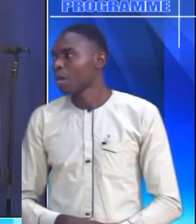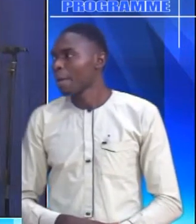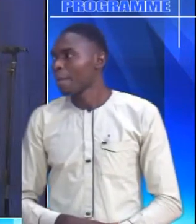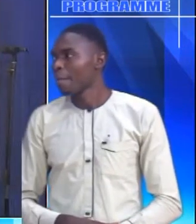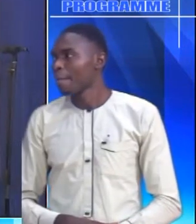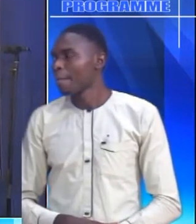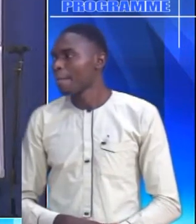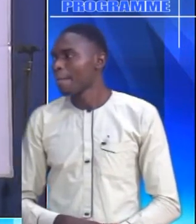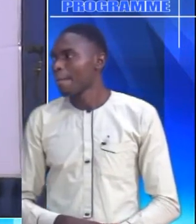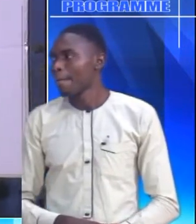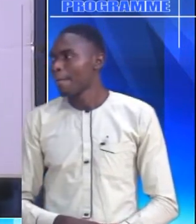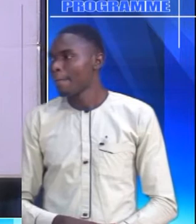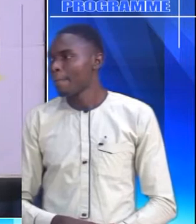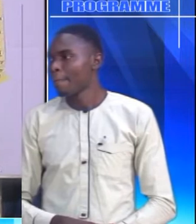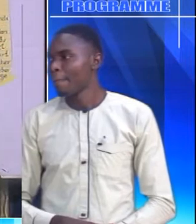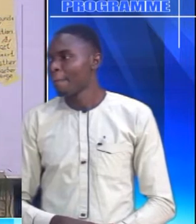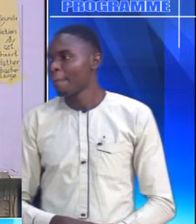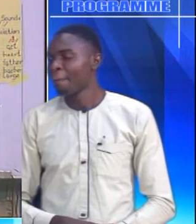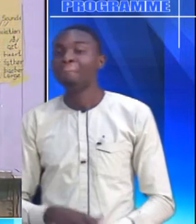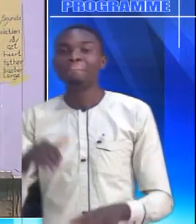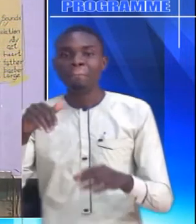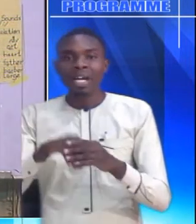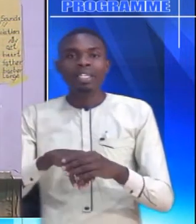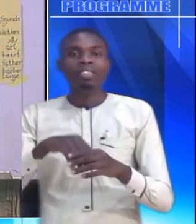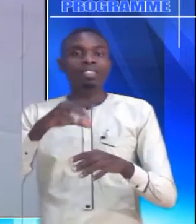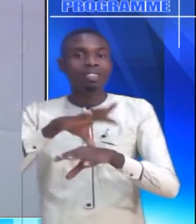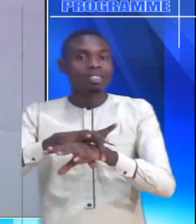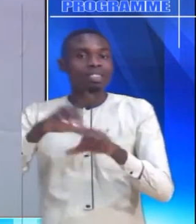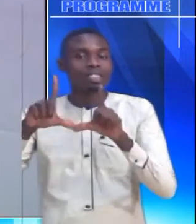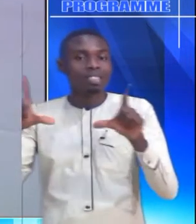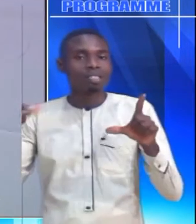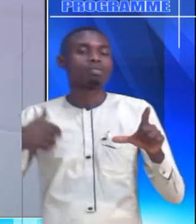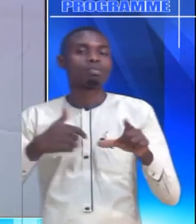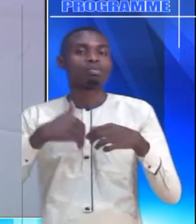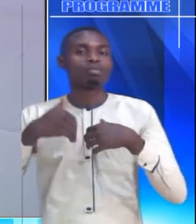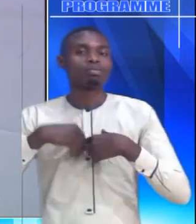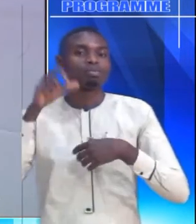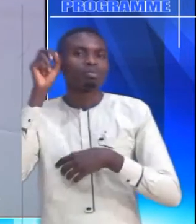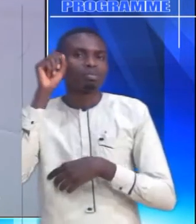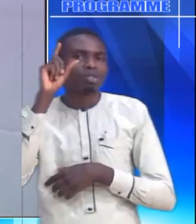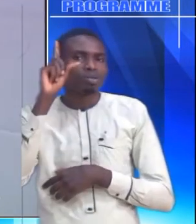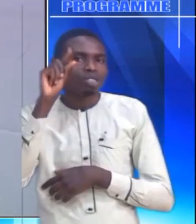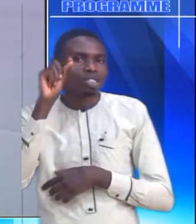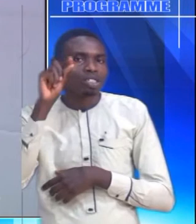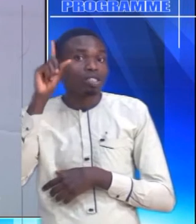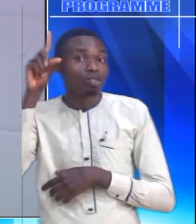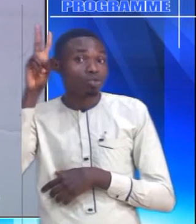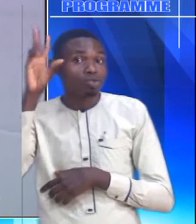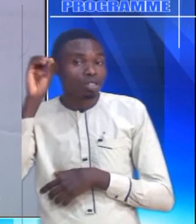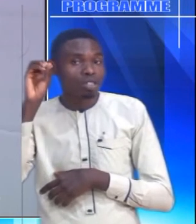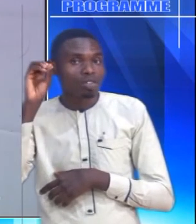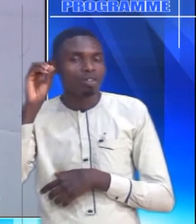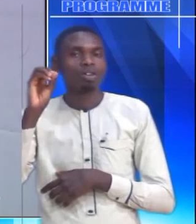in English language we have 20 vowel sounds, and the speakers of English